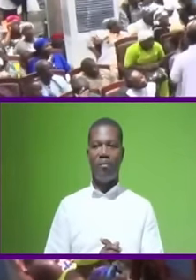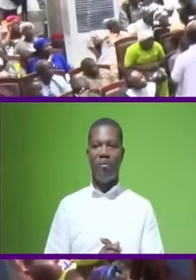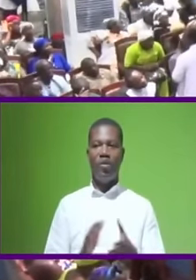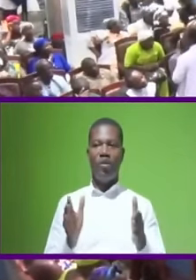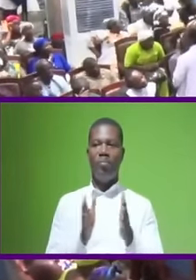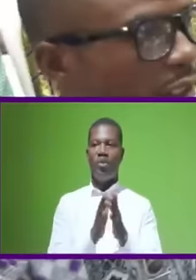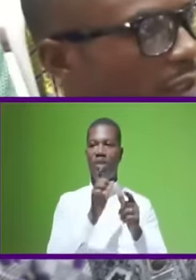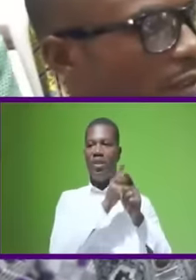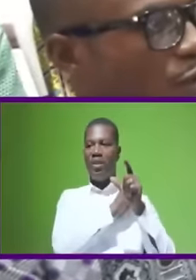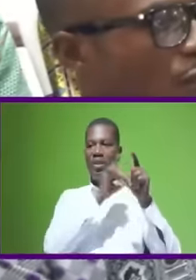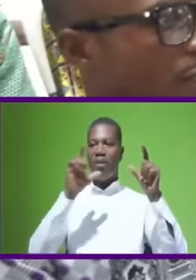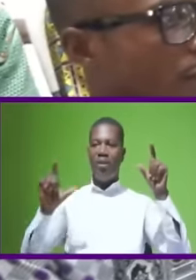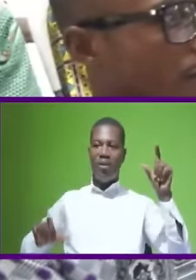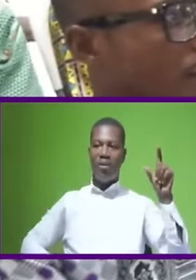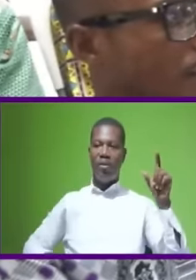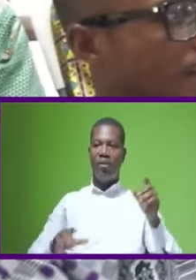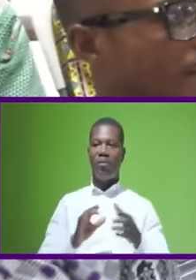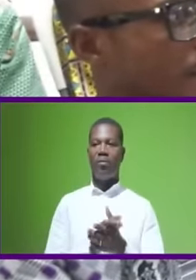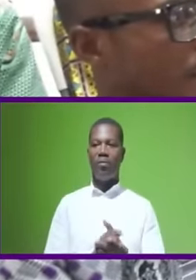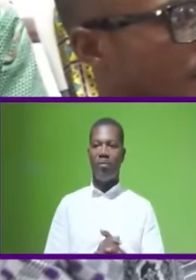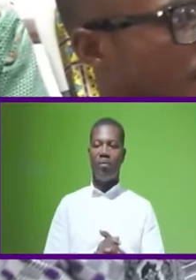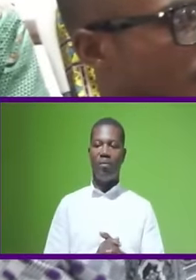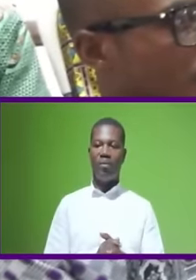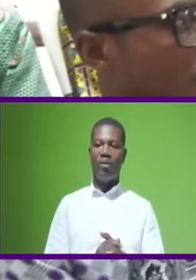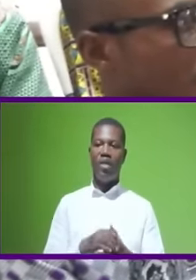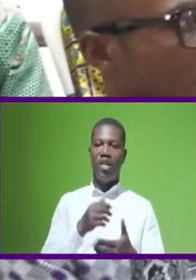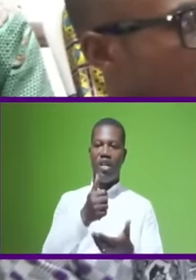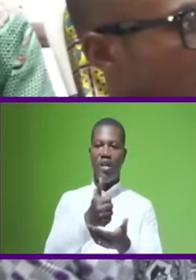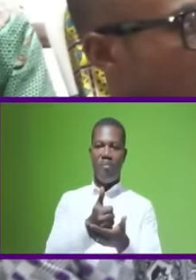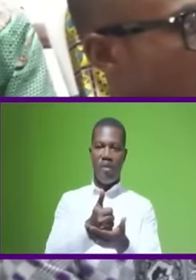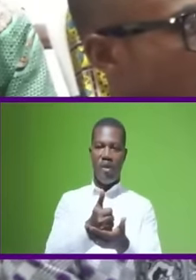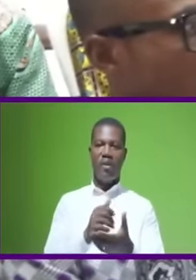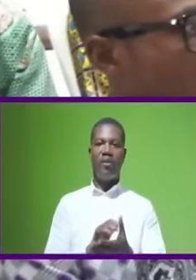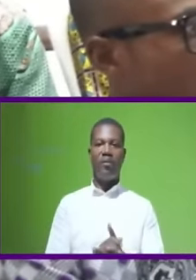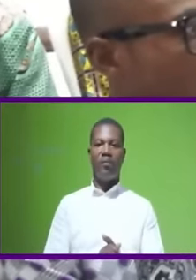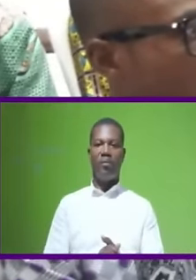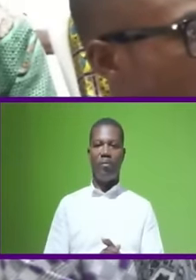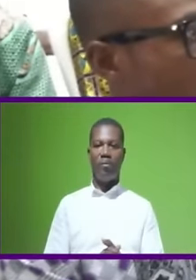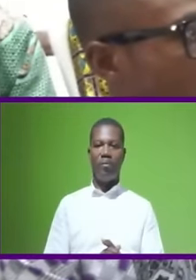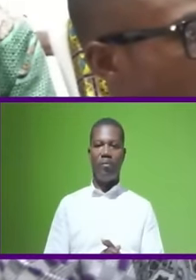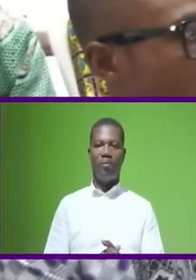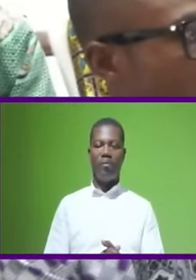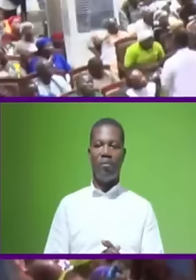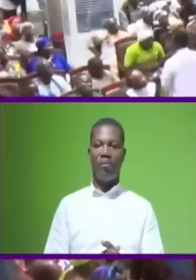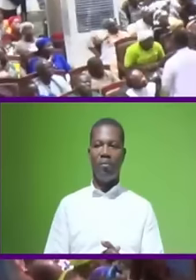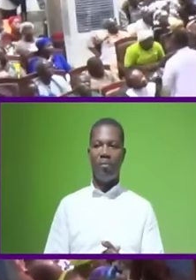Praise the Lord. Hallelujah. Amen. Amen.